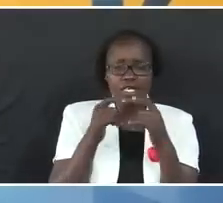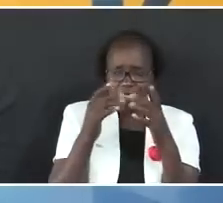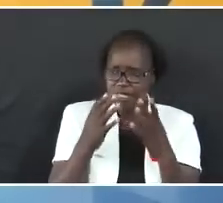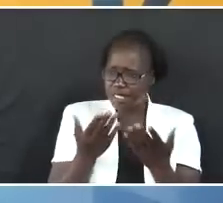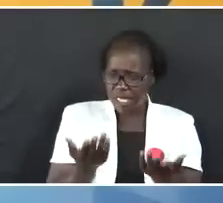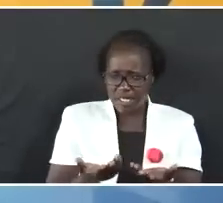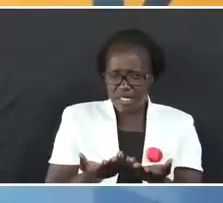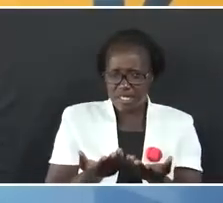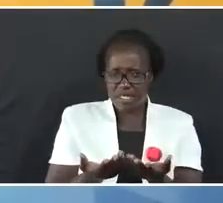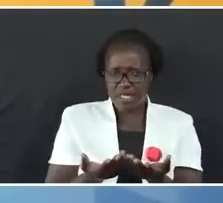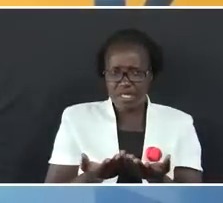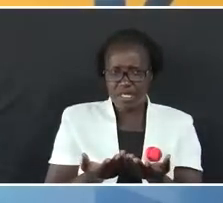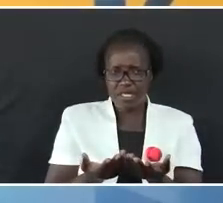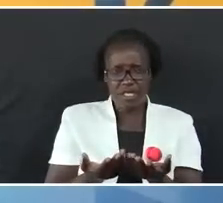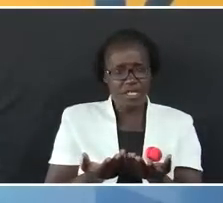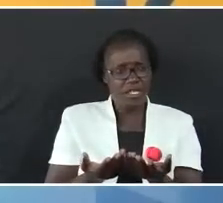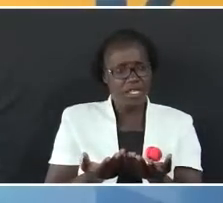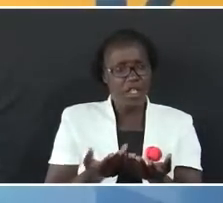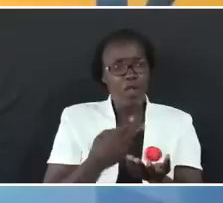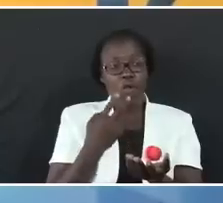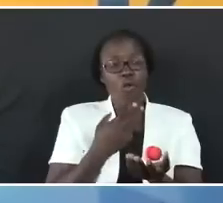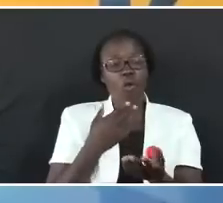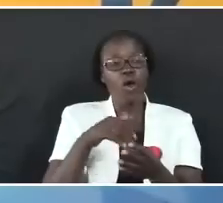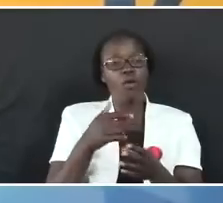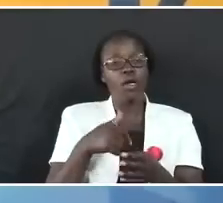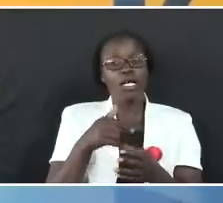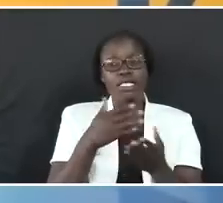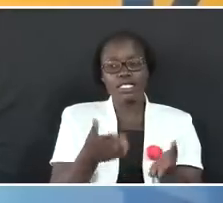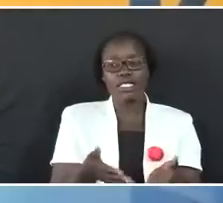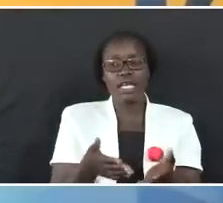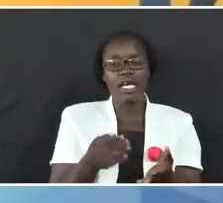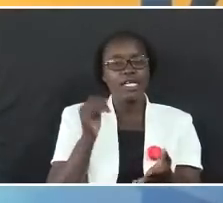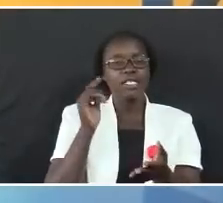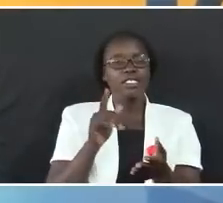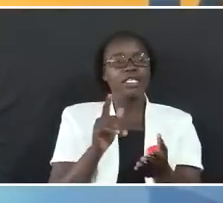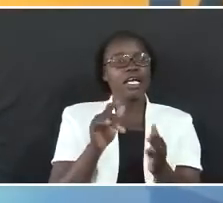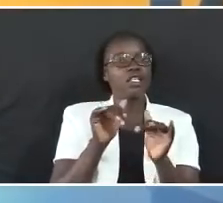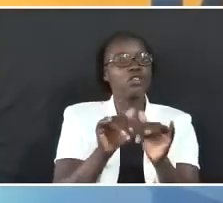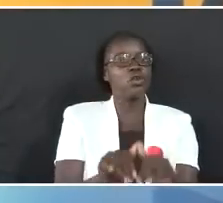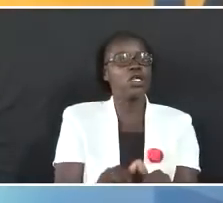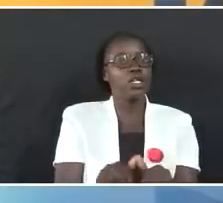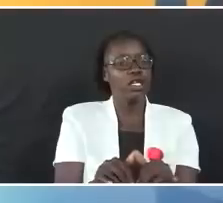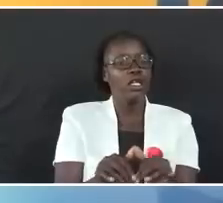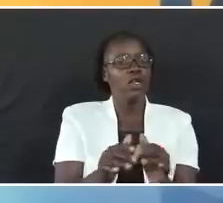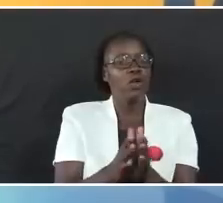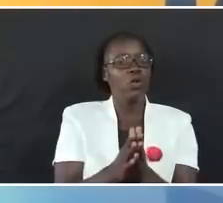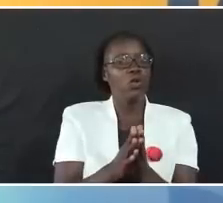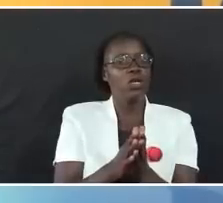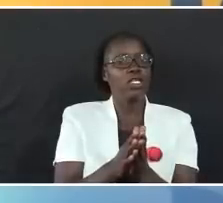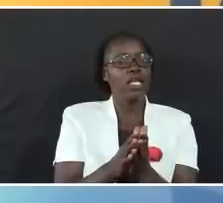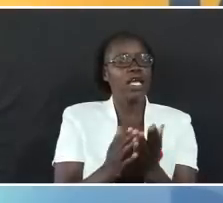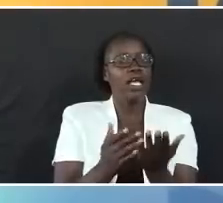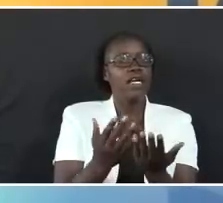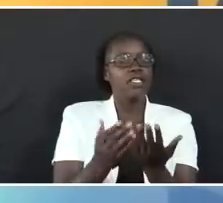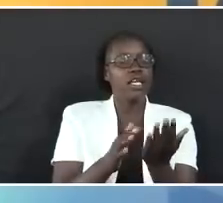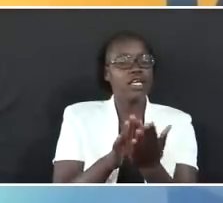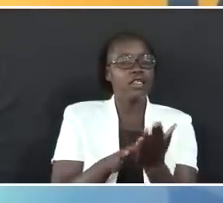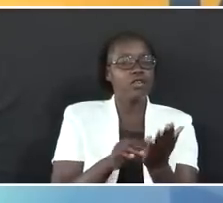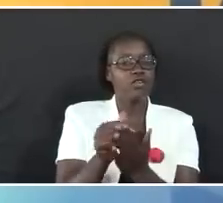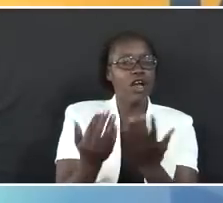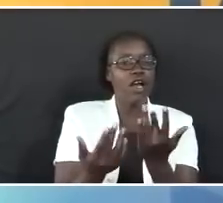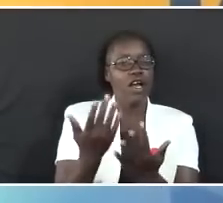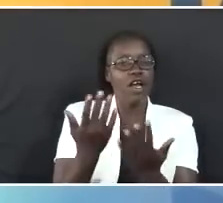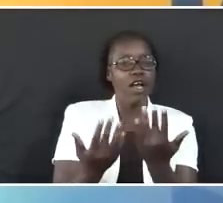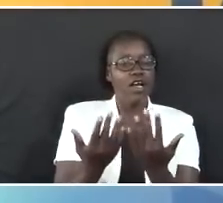Zion are fearful. Who among us here shall dwell with the devouring